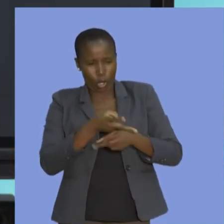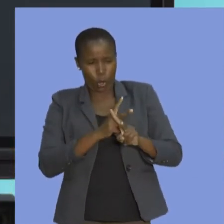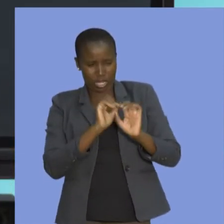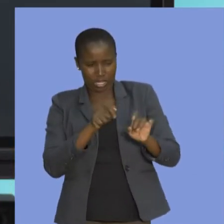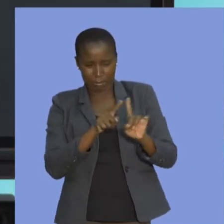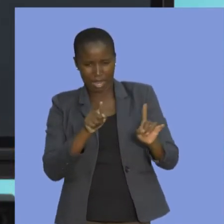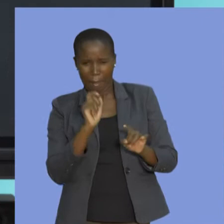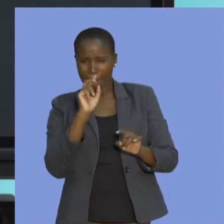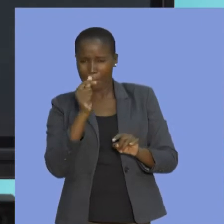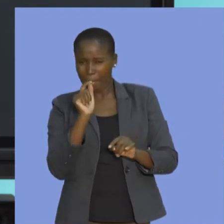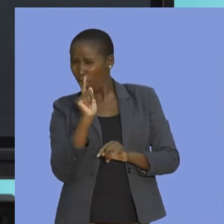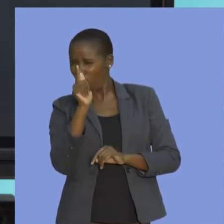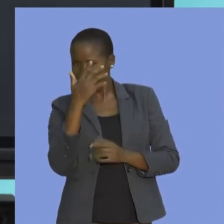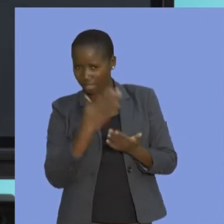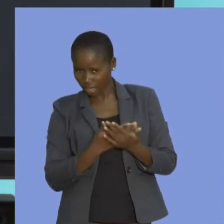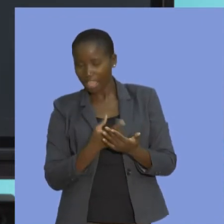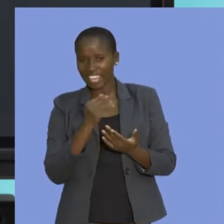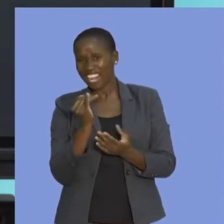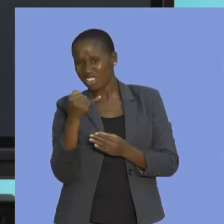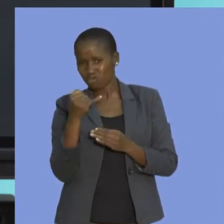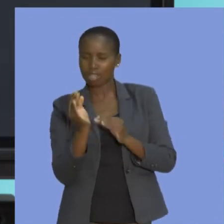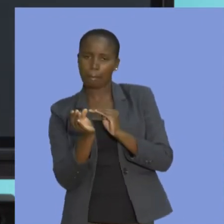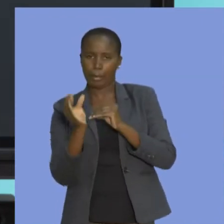ways. From a loan,